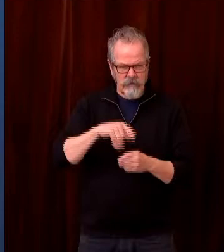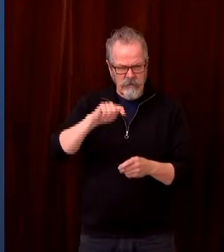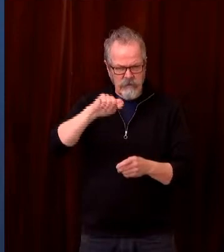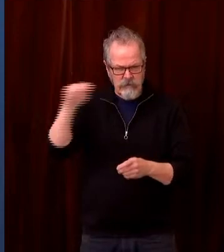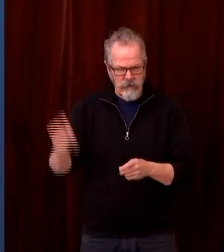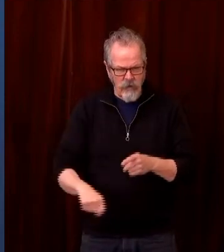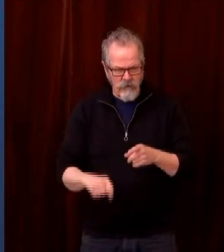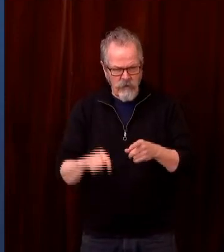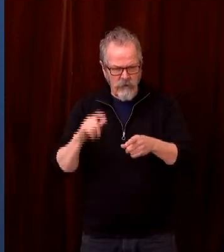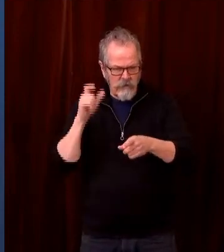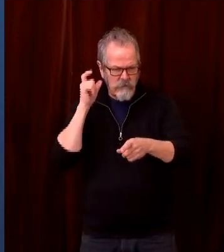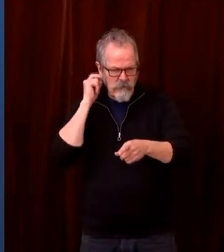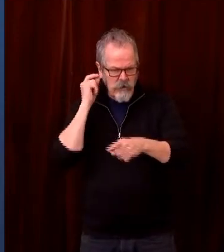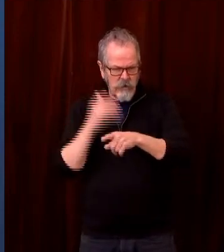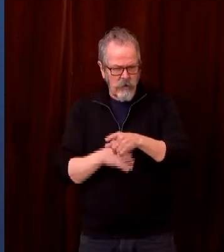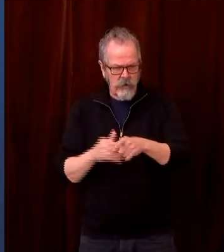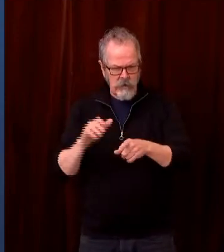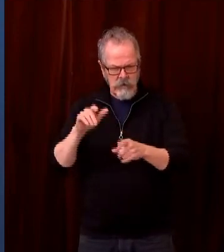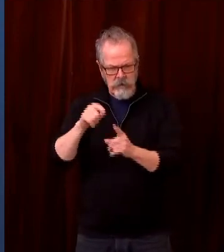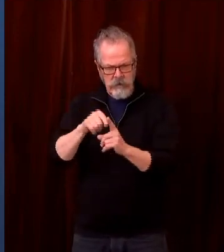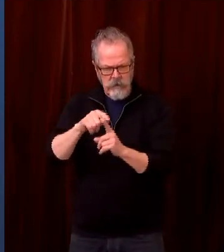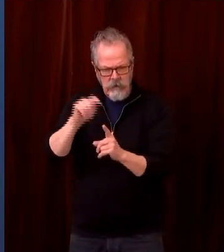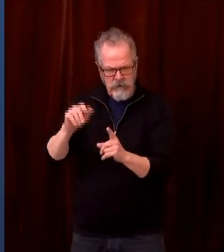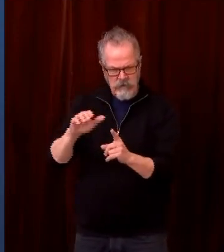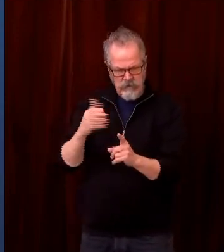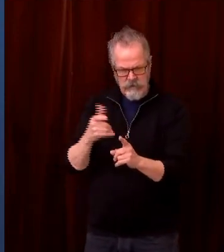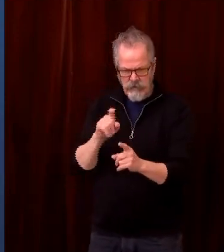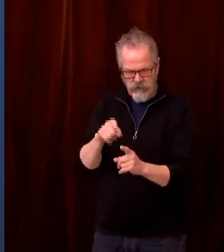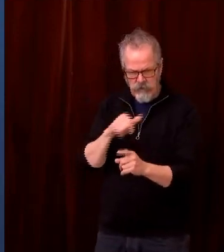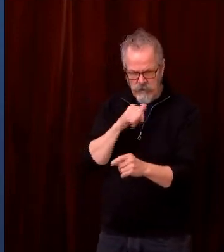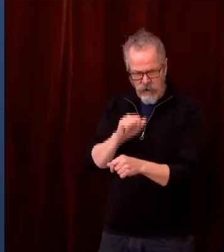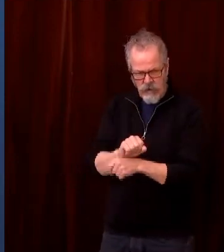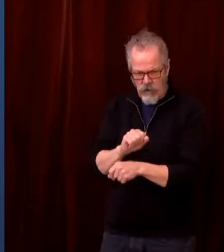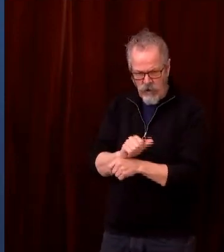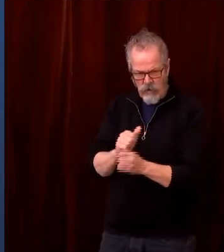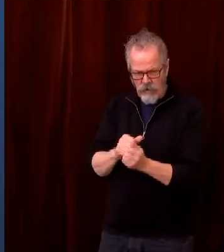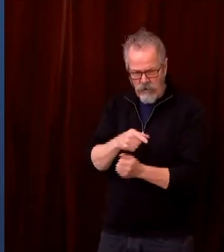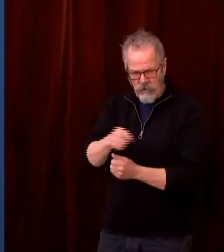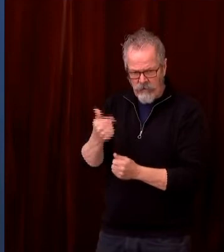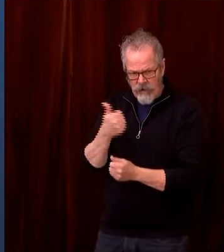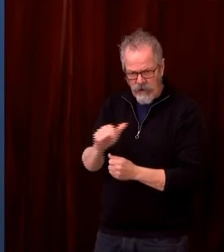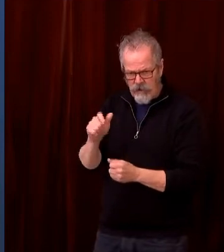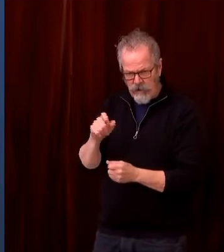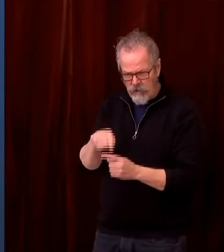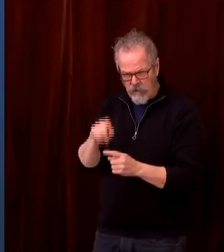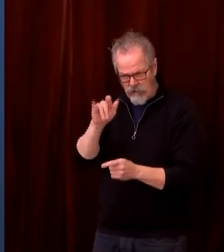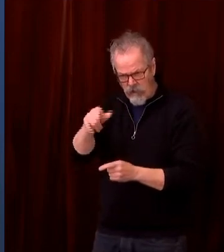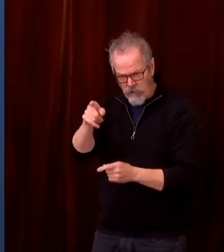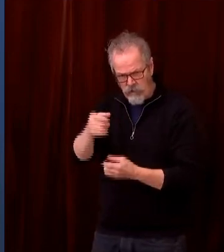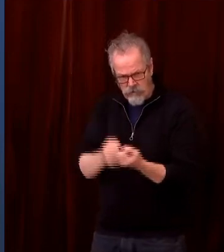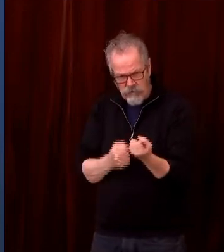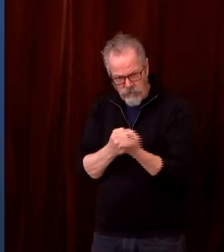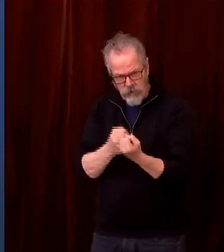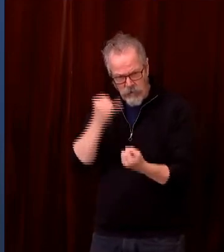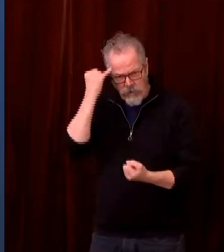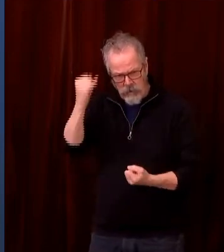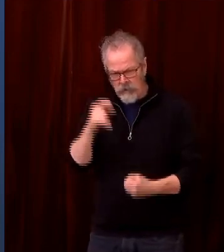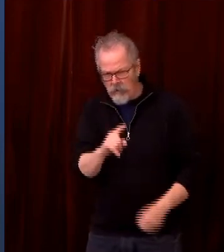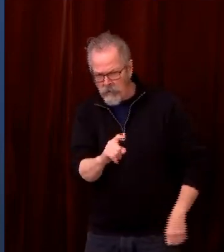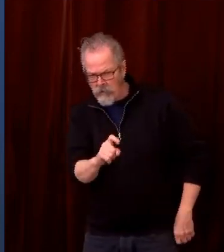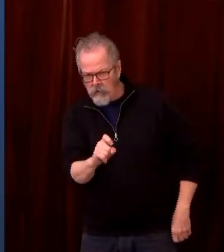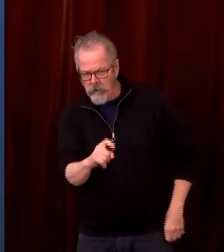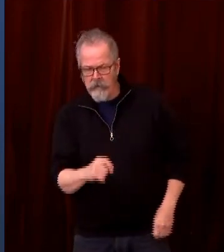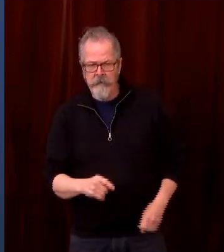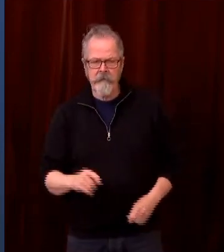to go in the United States or our state. So I'm supportive of that concept. I haven't looked at the specific bill to see if there's any glitches in it, but